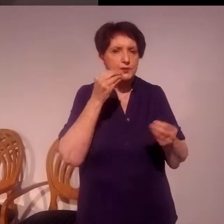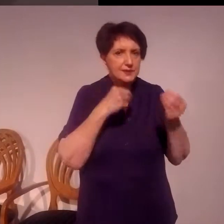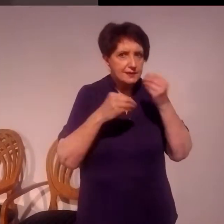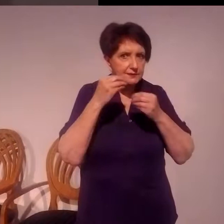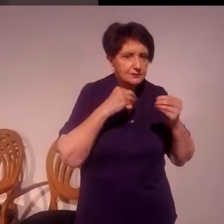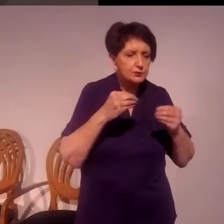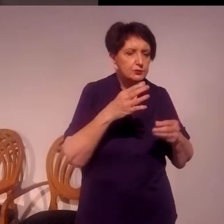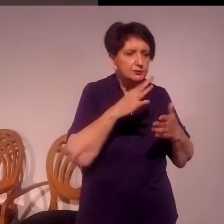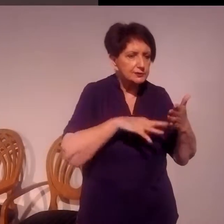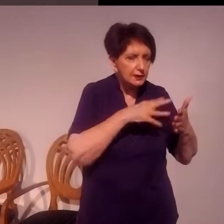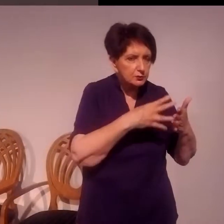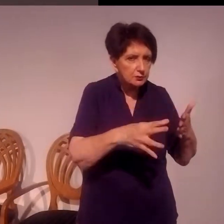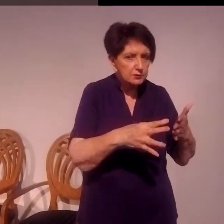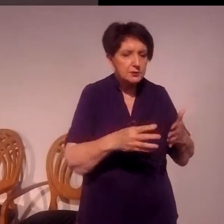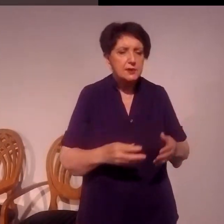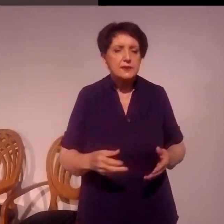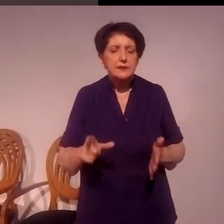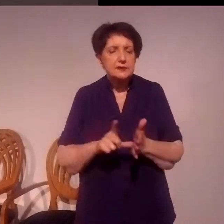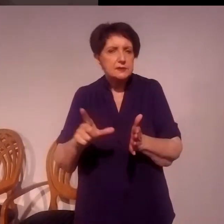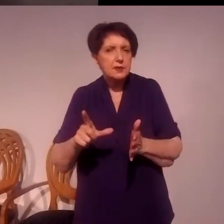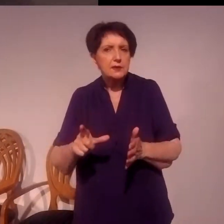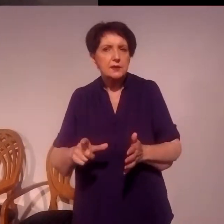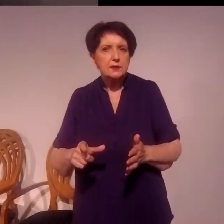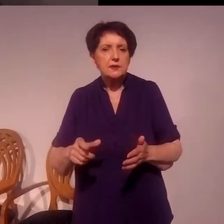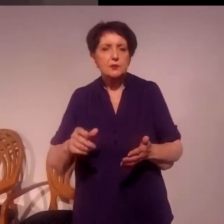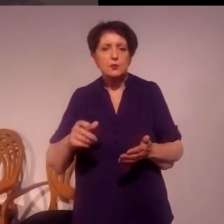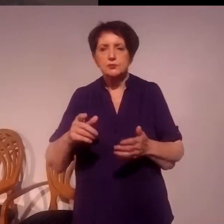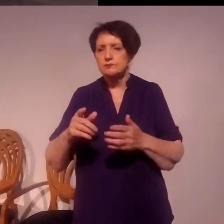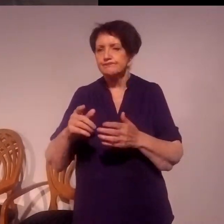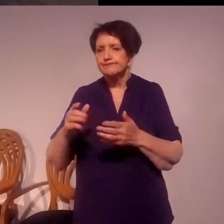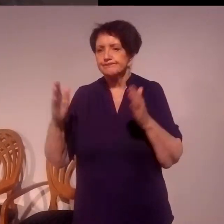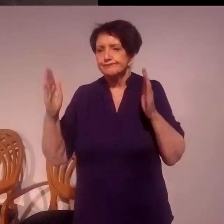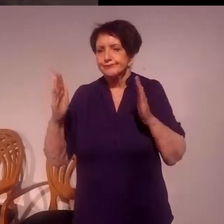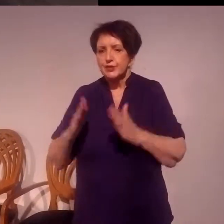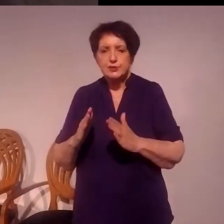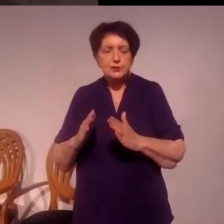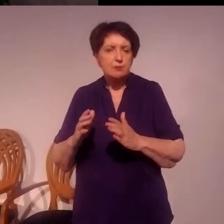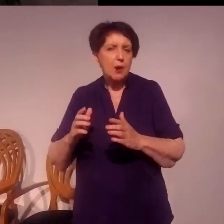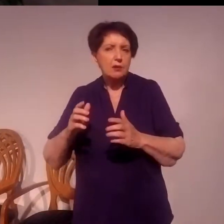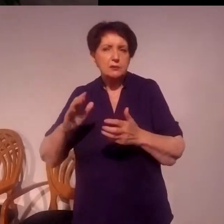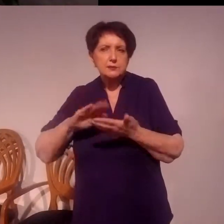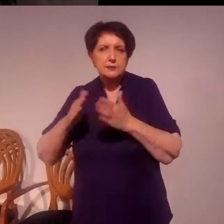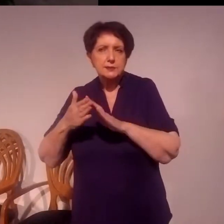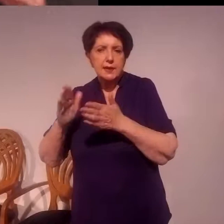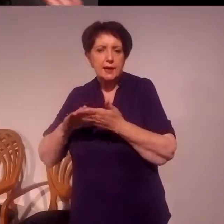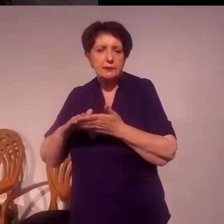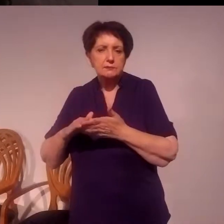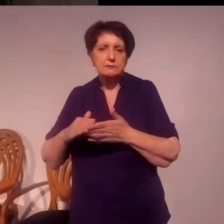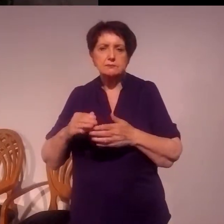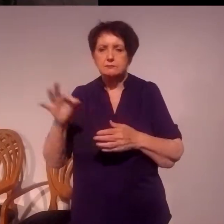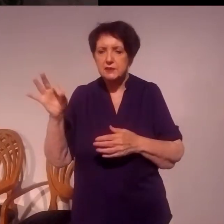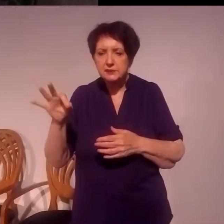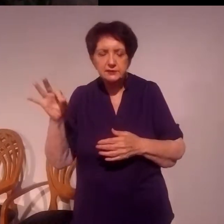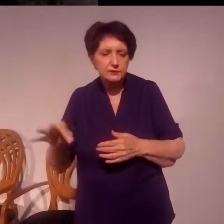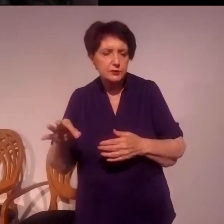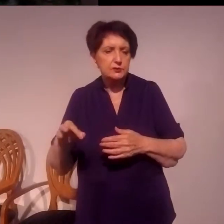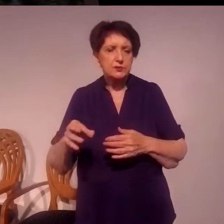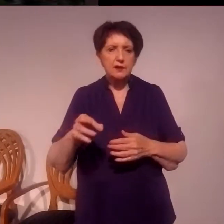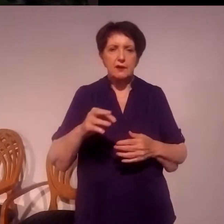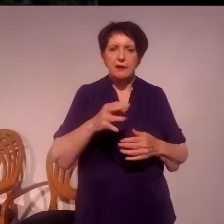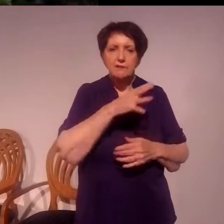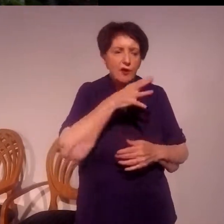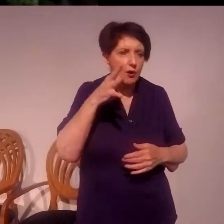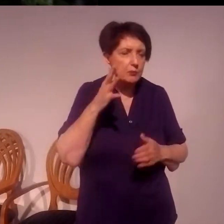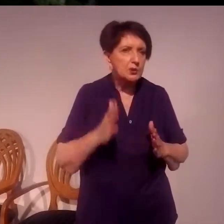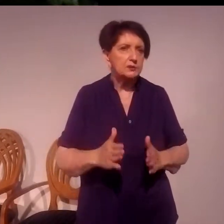of a sudden, there were small town ministers from her town, business owners, ranchers, farmers, you name it. And then